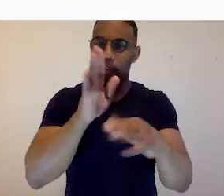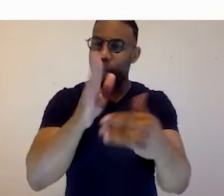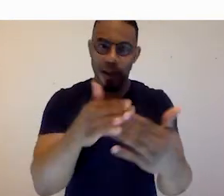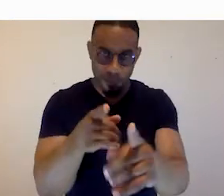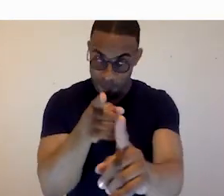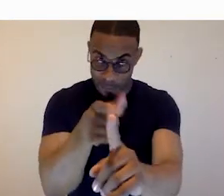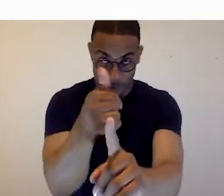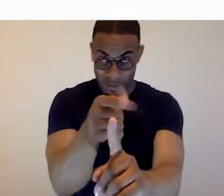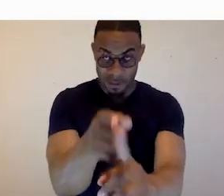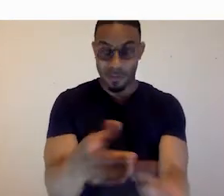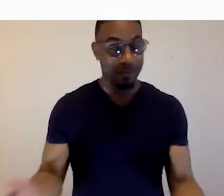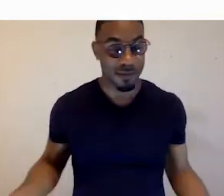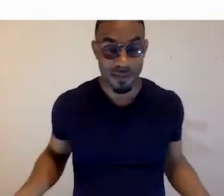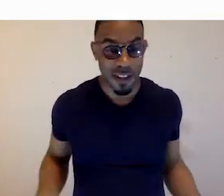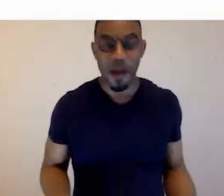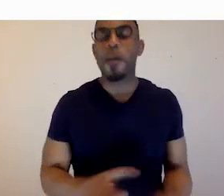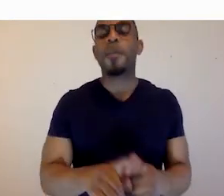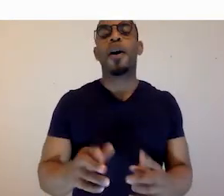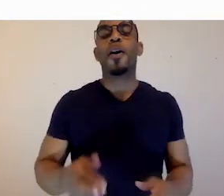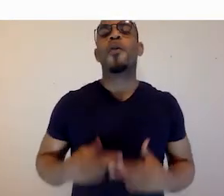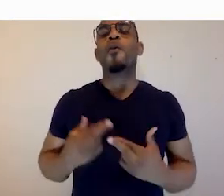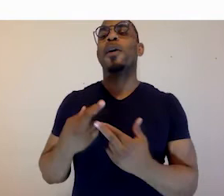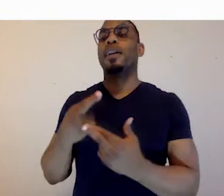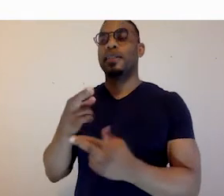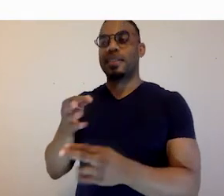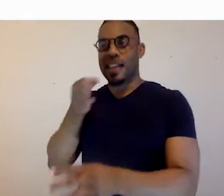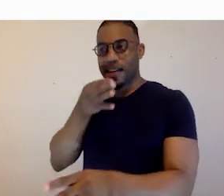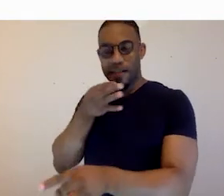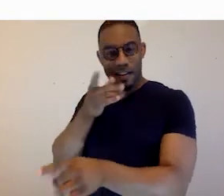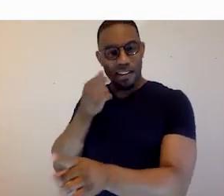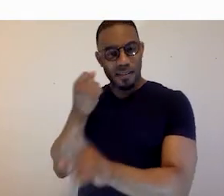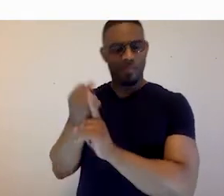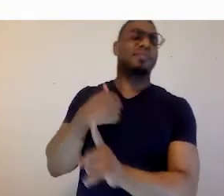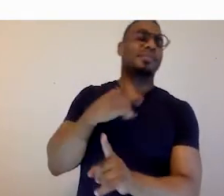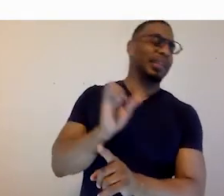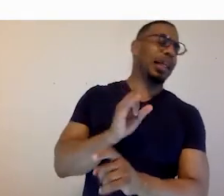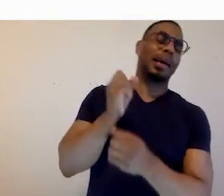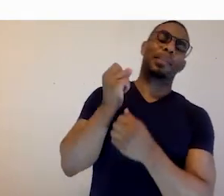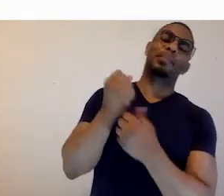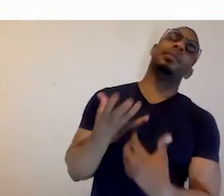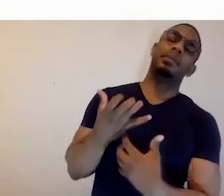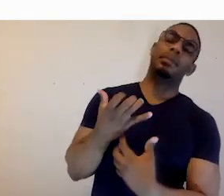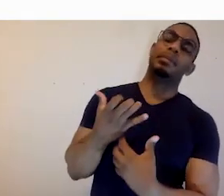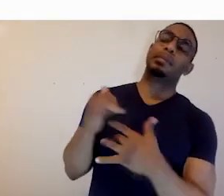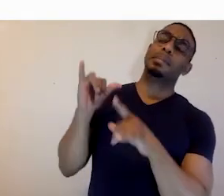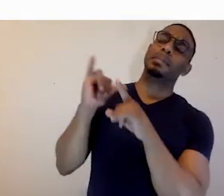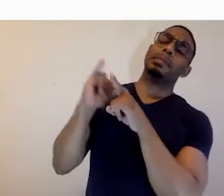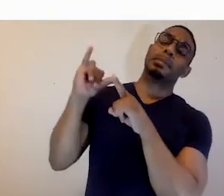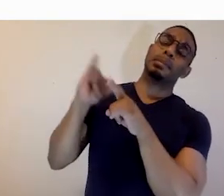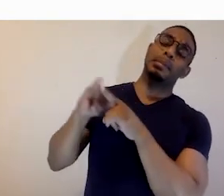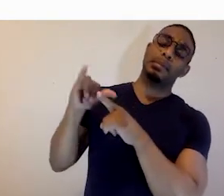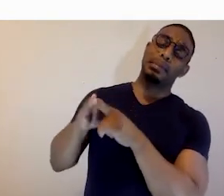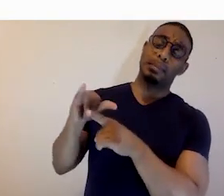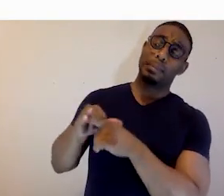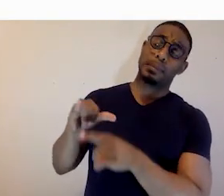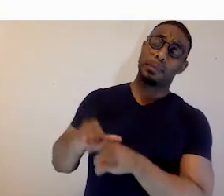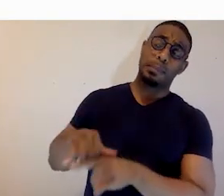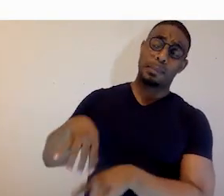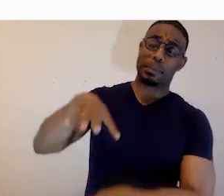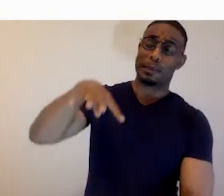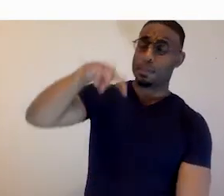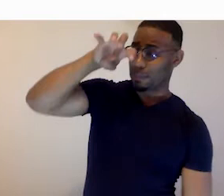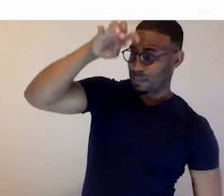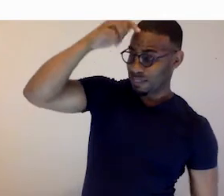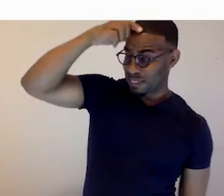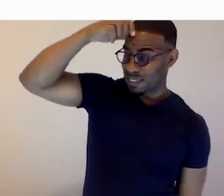even be the type. But Resident Expert, he hit me with like a bunch of jargon and mumbo jumbo